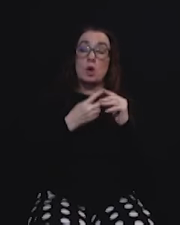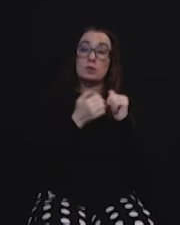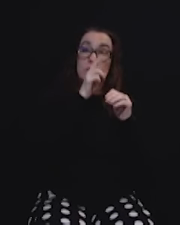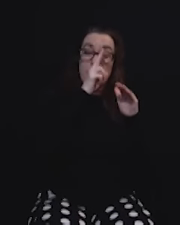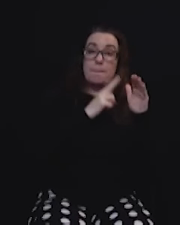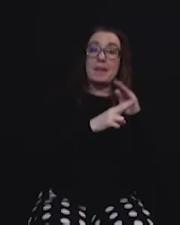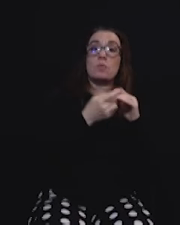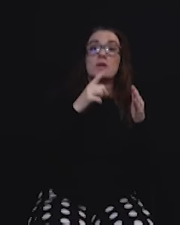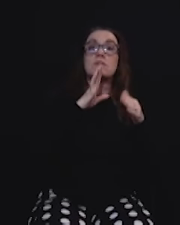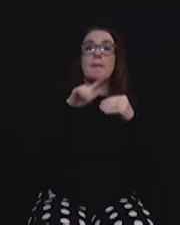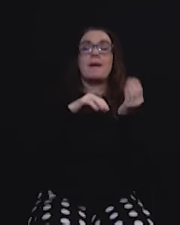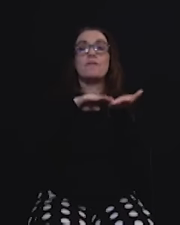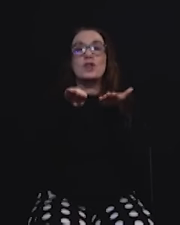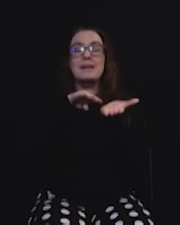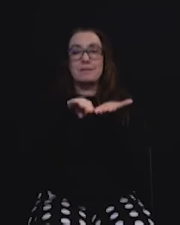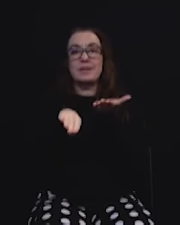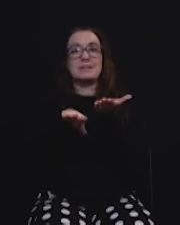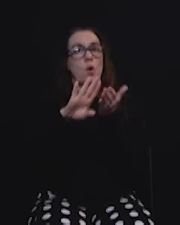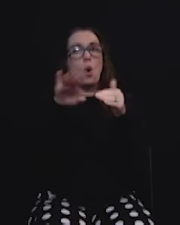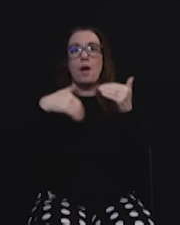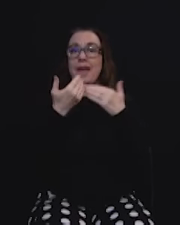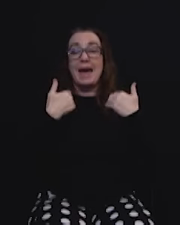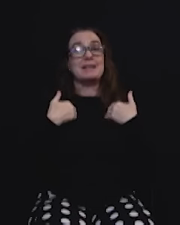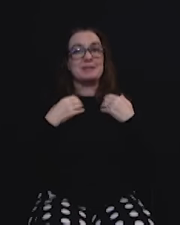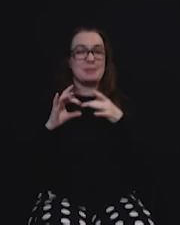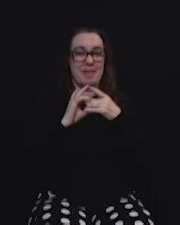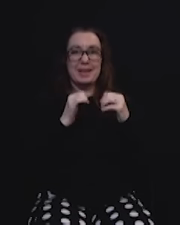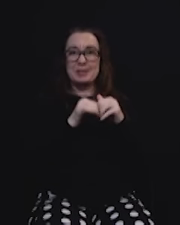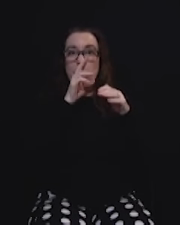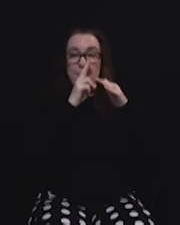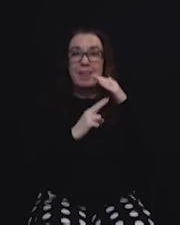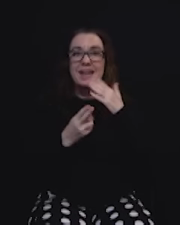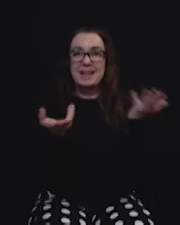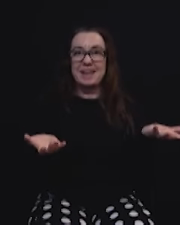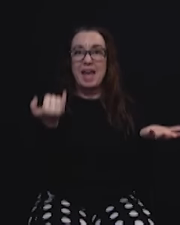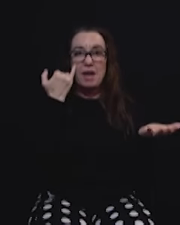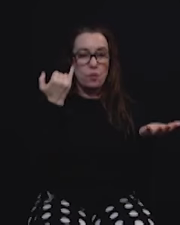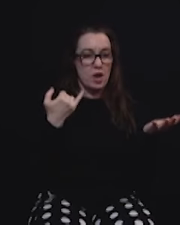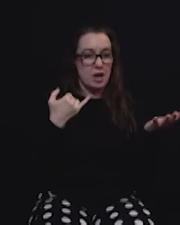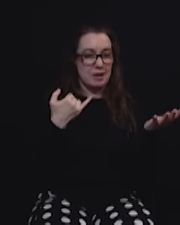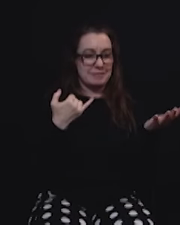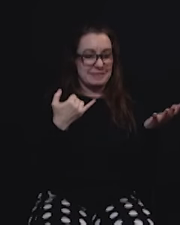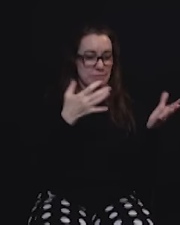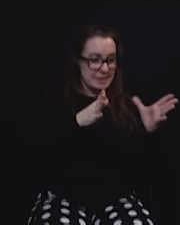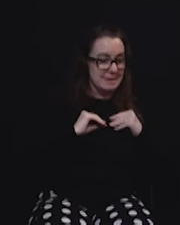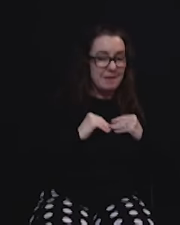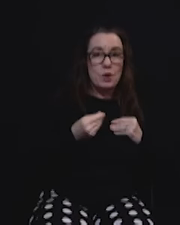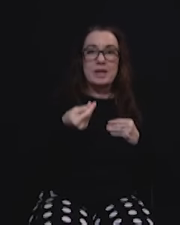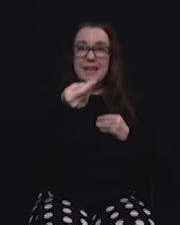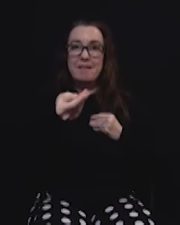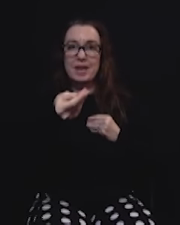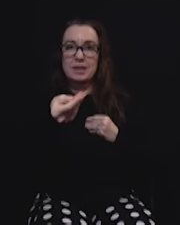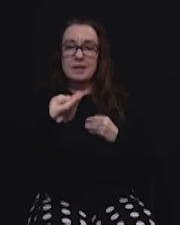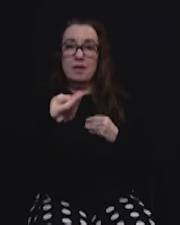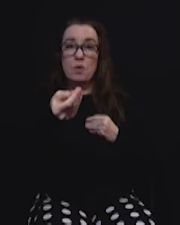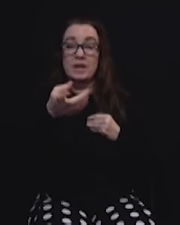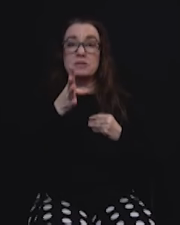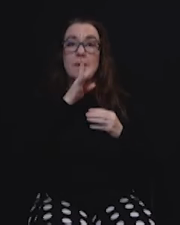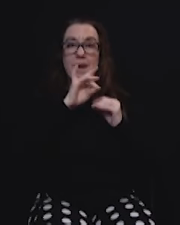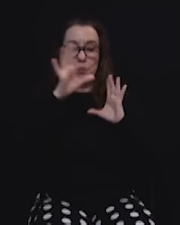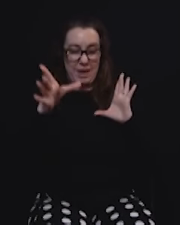talk about forgiveness, it all has to do with humility. Whether we're receiving it or whether we're giving it. If we're going to talk about